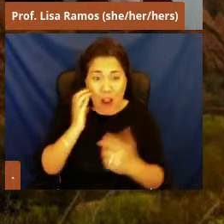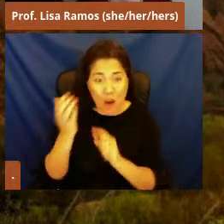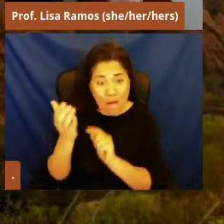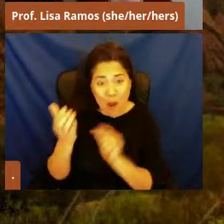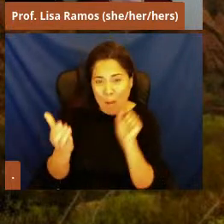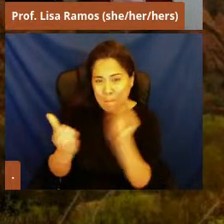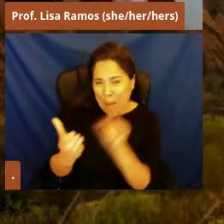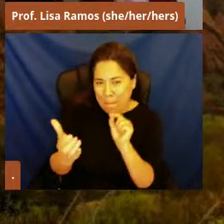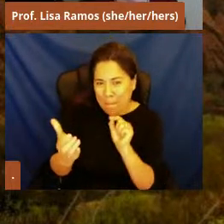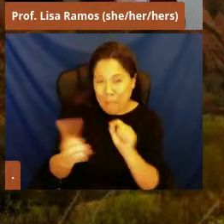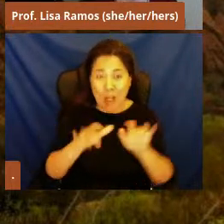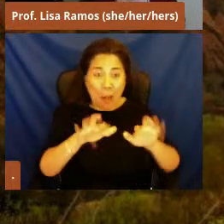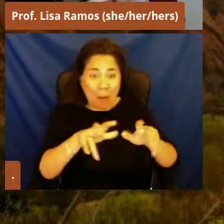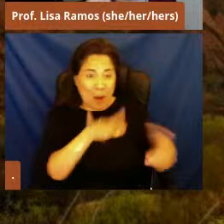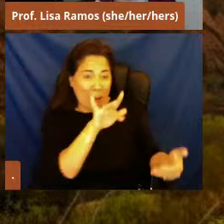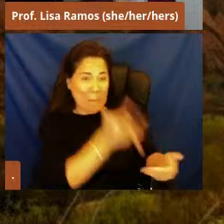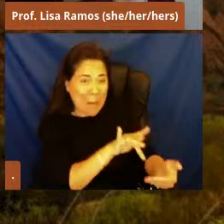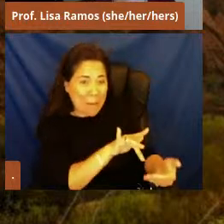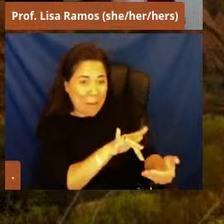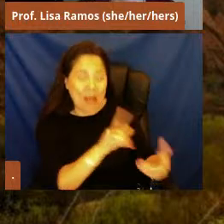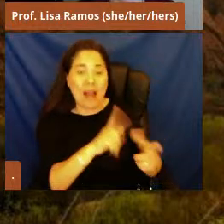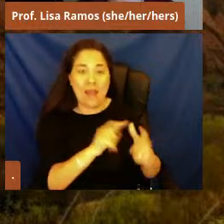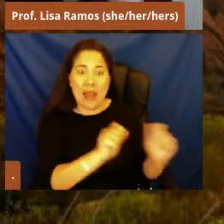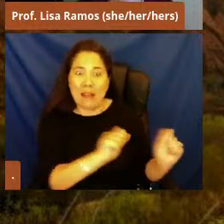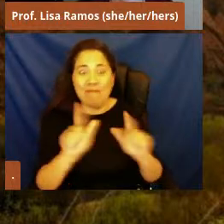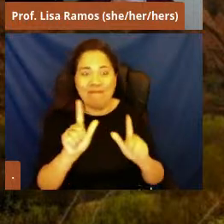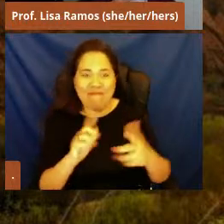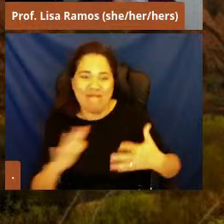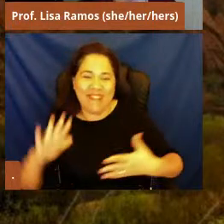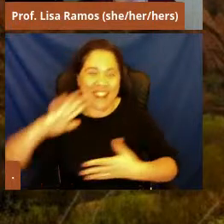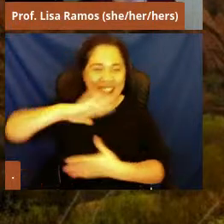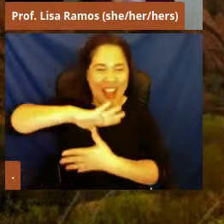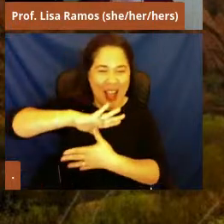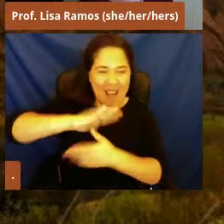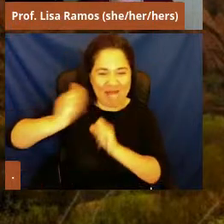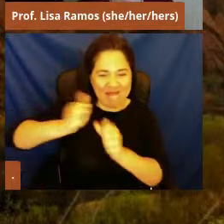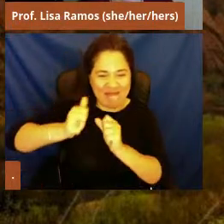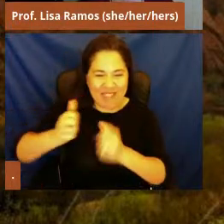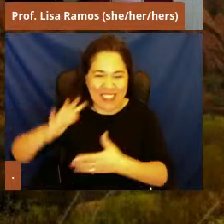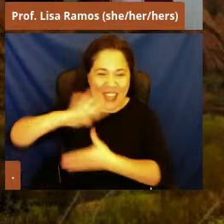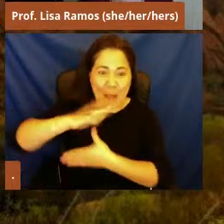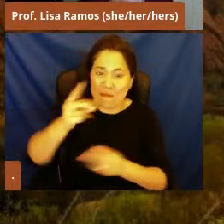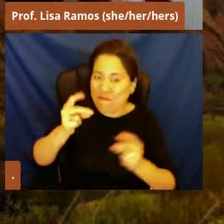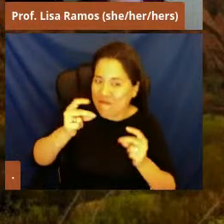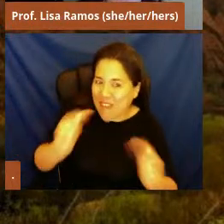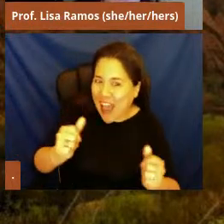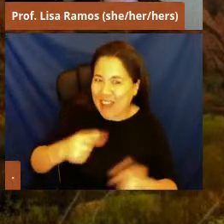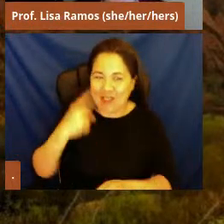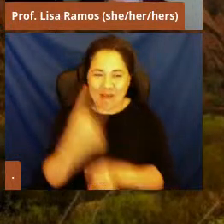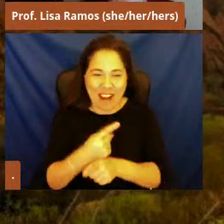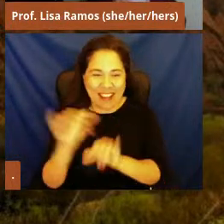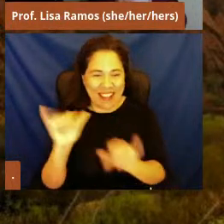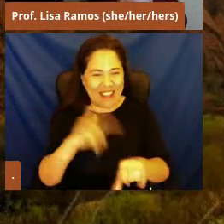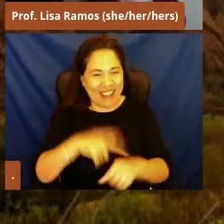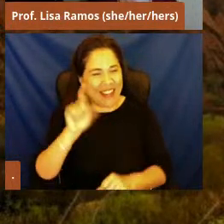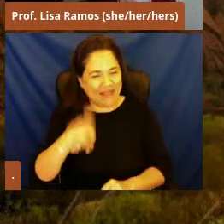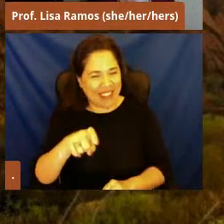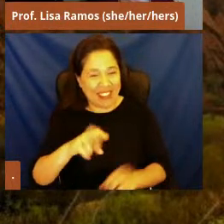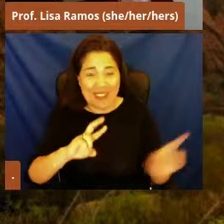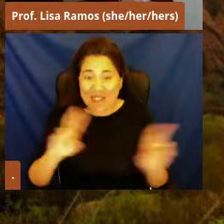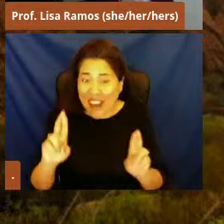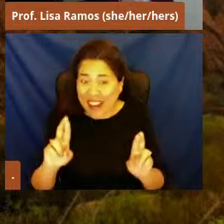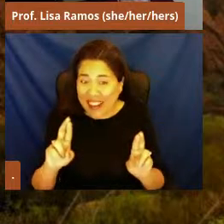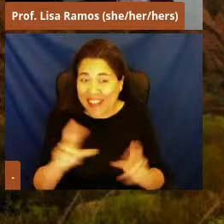on your computer, and that'll put you at the top of the leaderboard. So be fast, be ready.